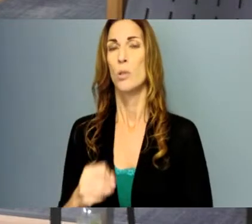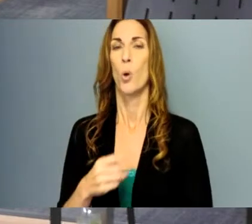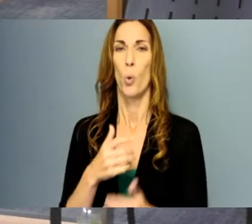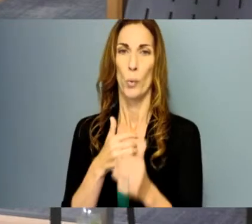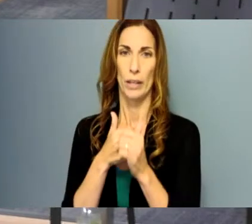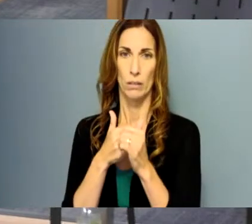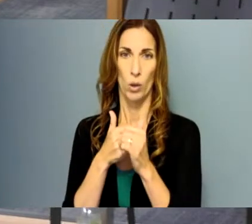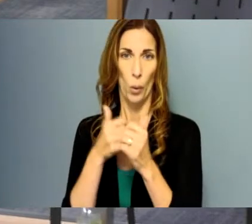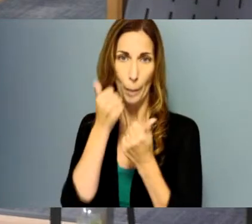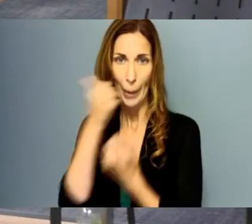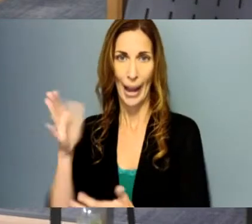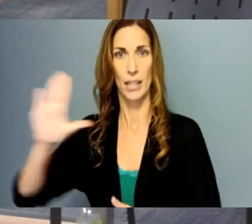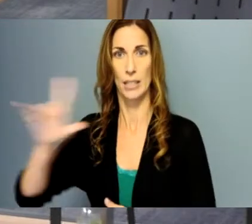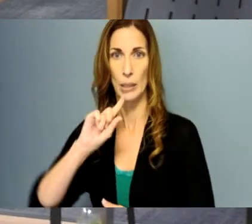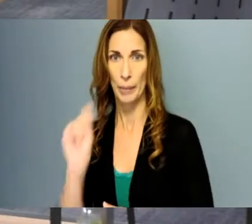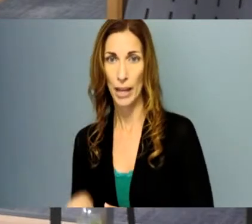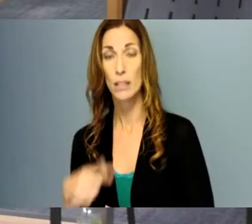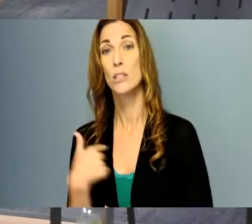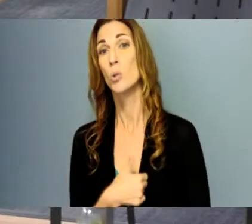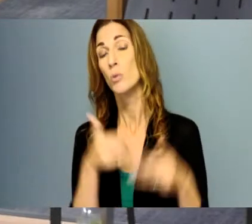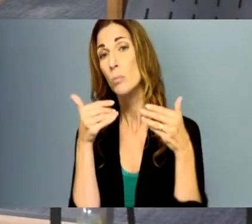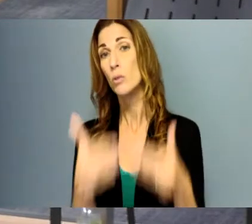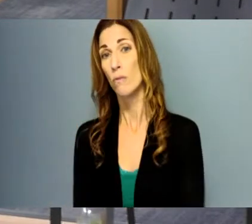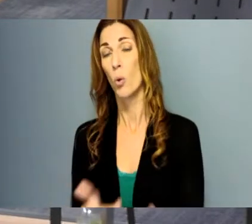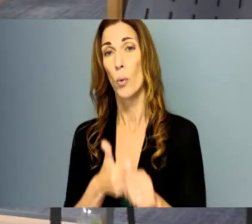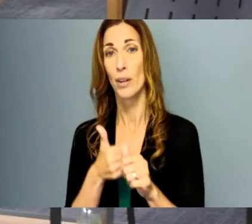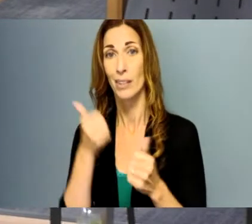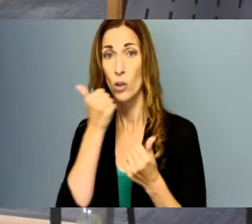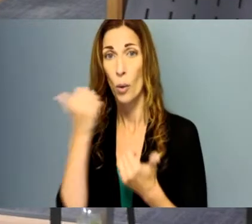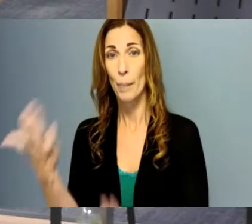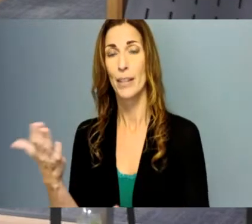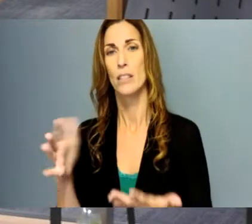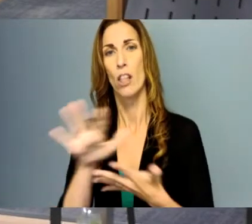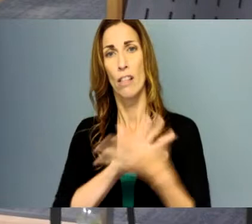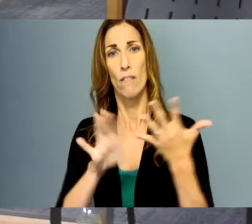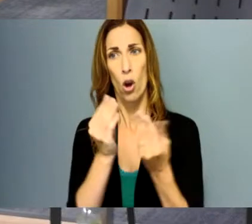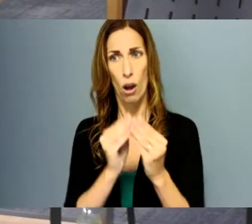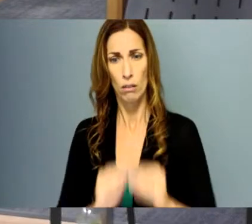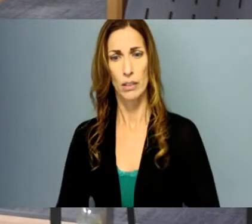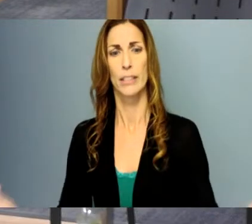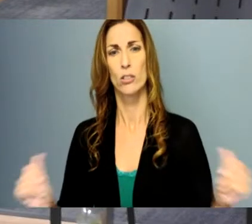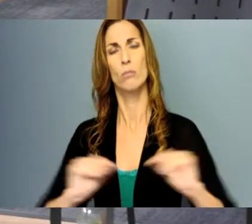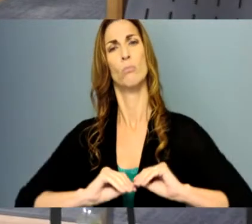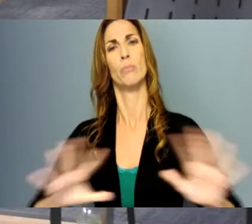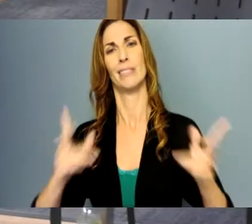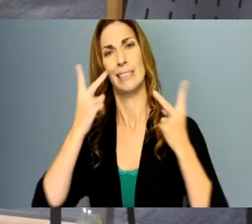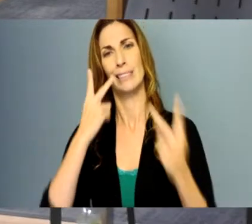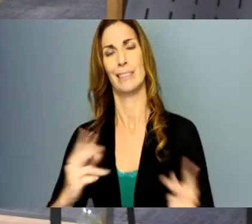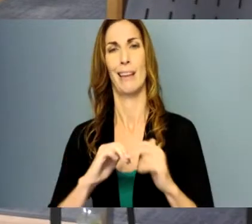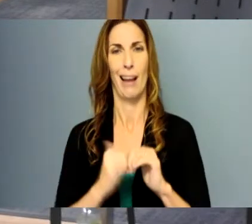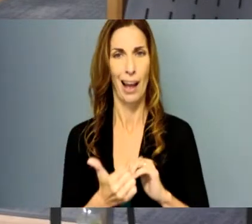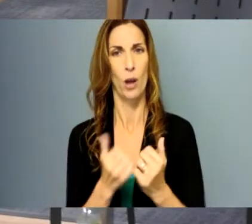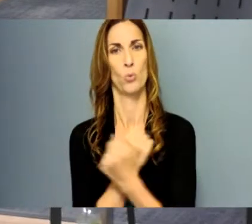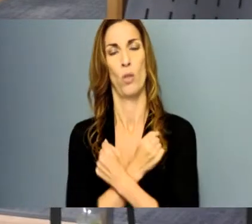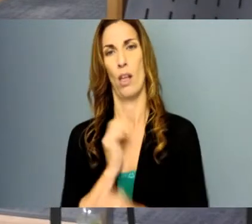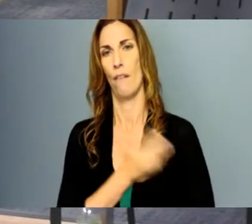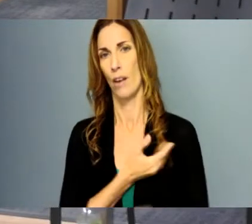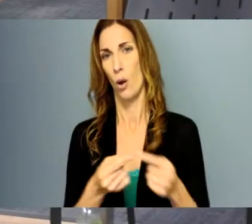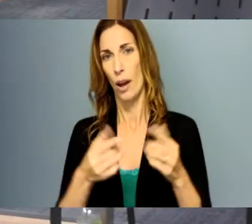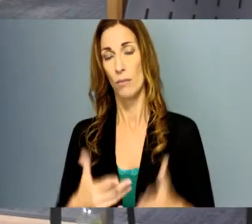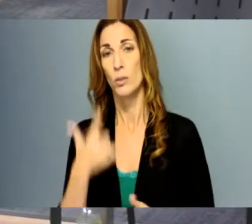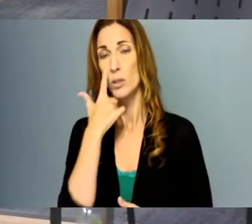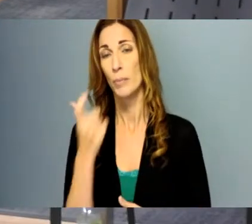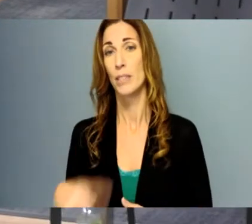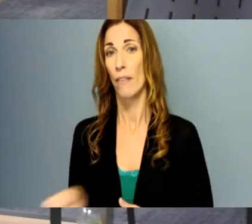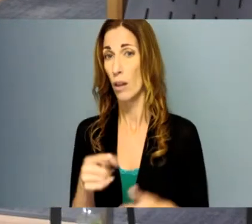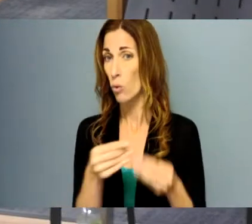commands. As we move forward in obedience, the fog begins to clear and we can see how to love our enemies. Since they are lost and